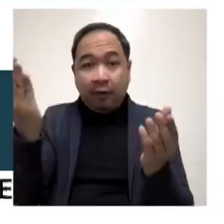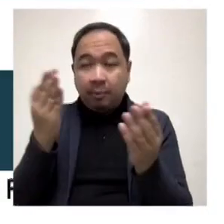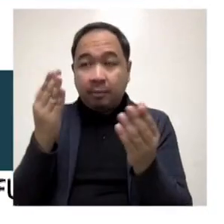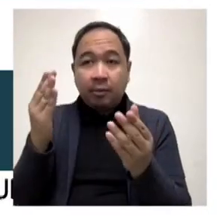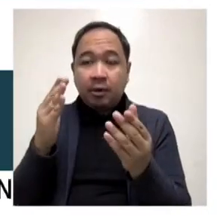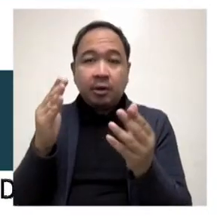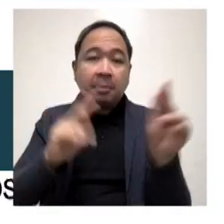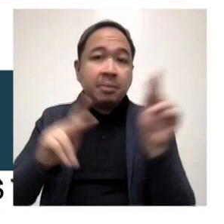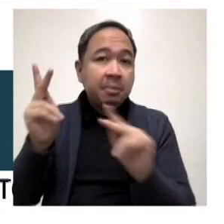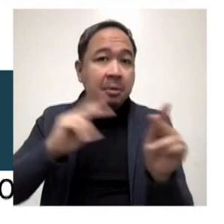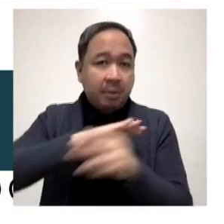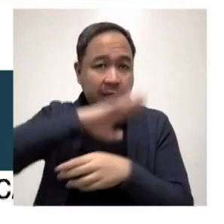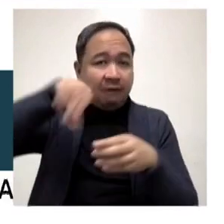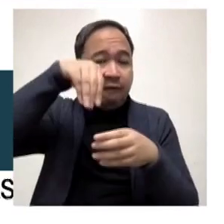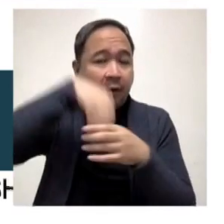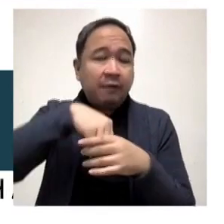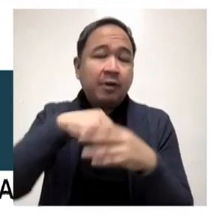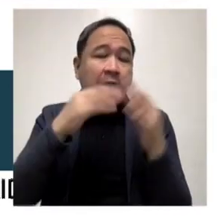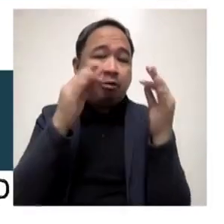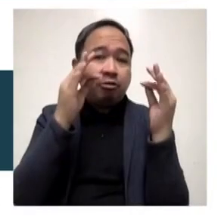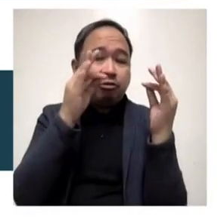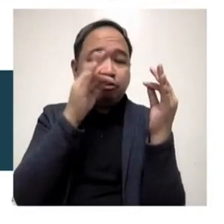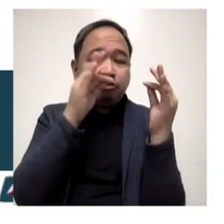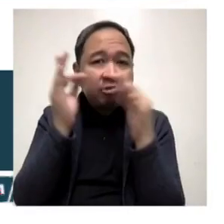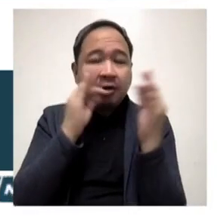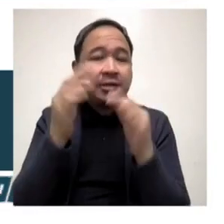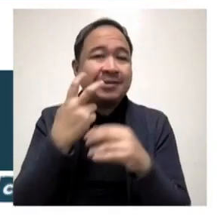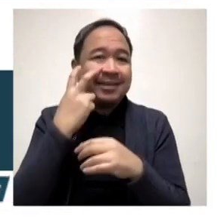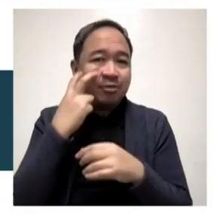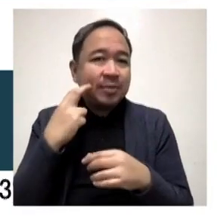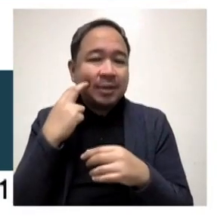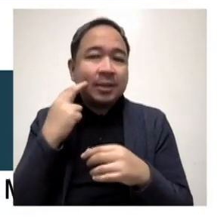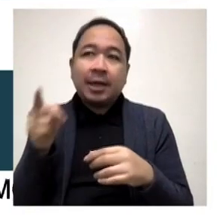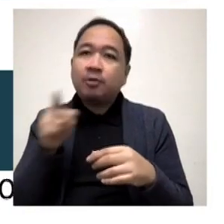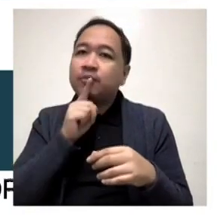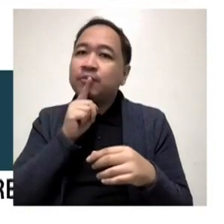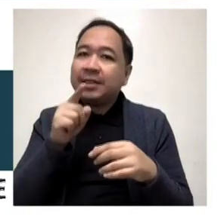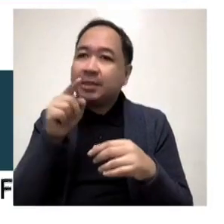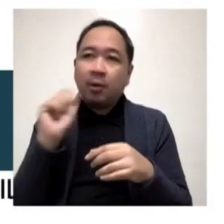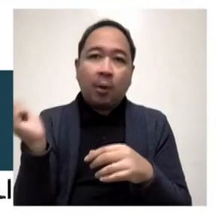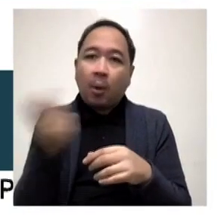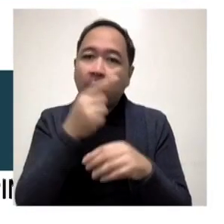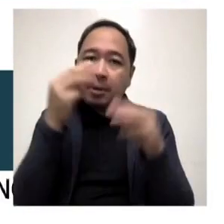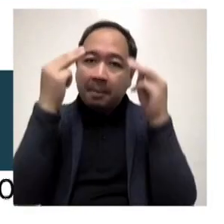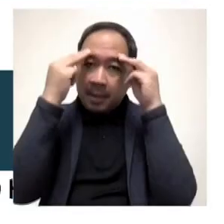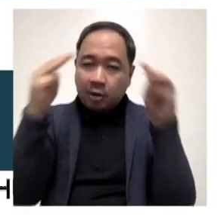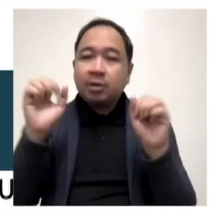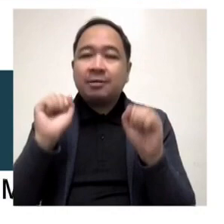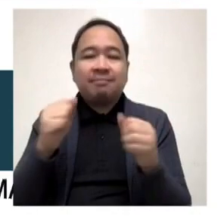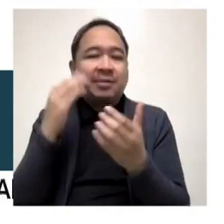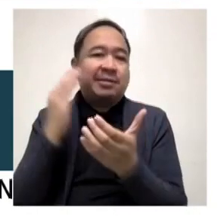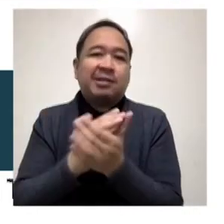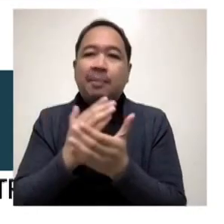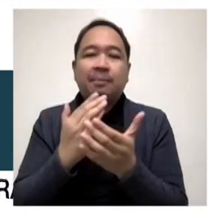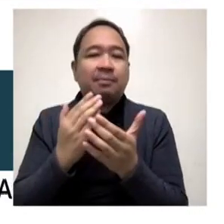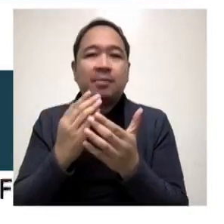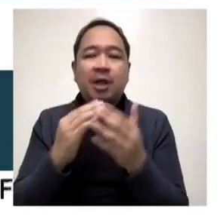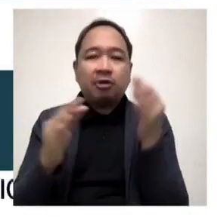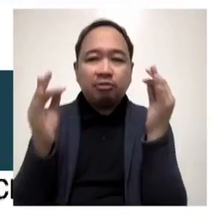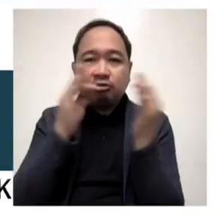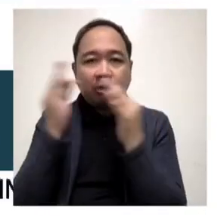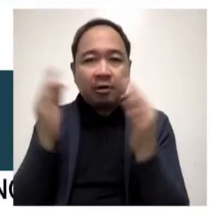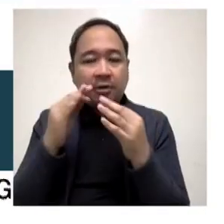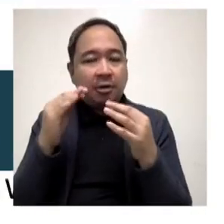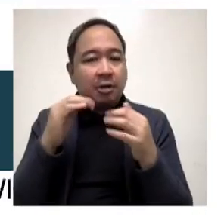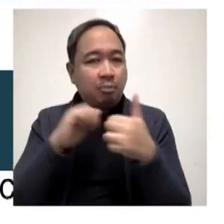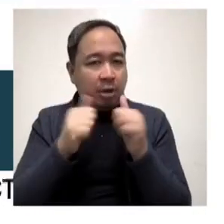and criminality in our city that the mayor is serious in eradicating the drug problem here in San Juan and